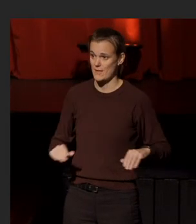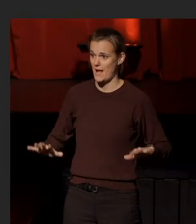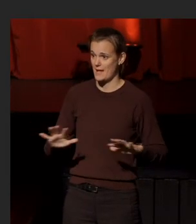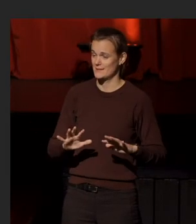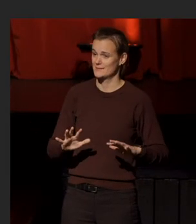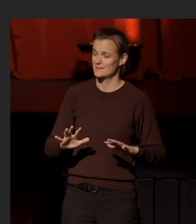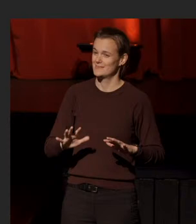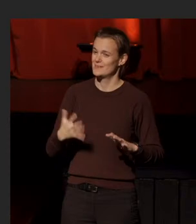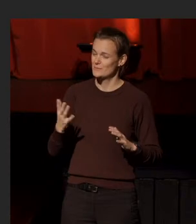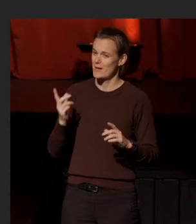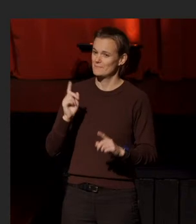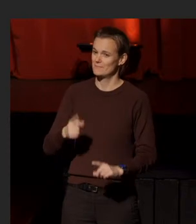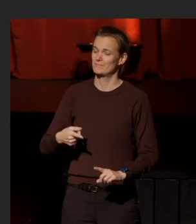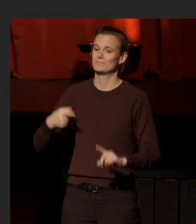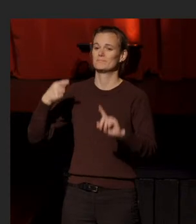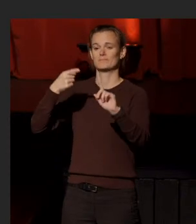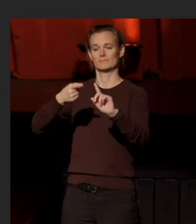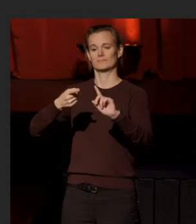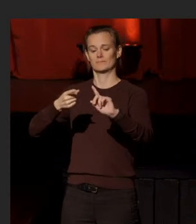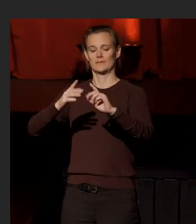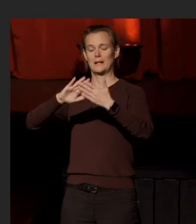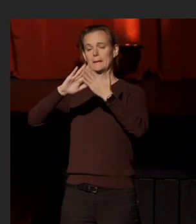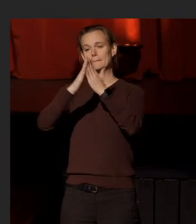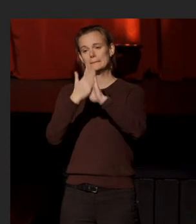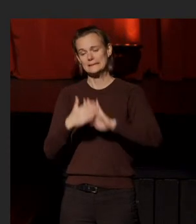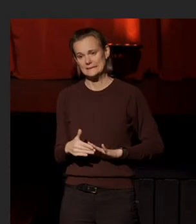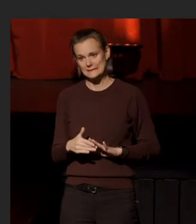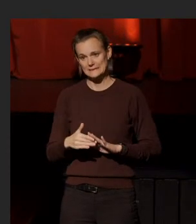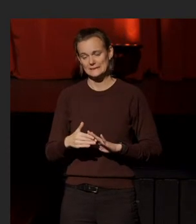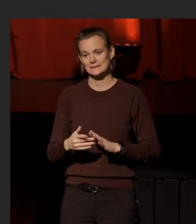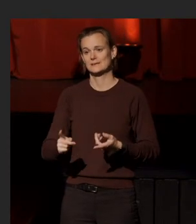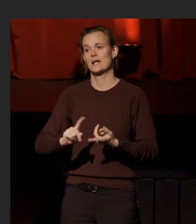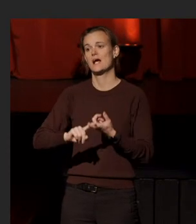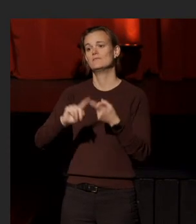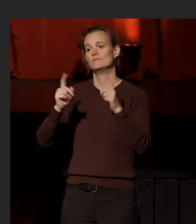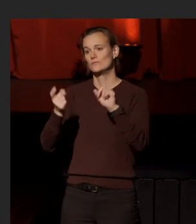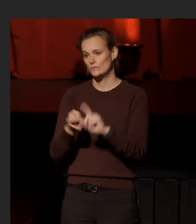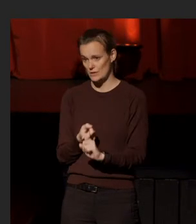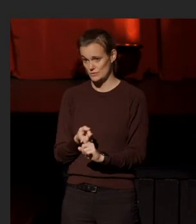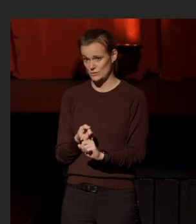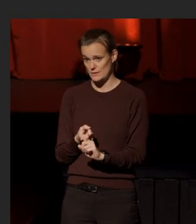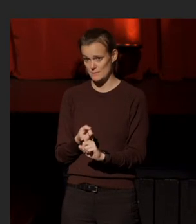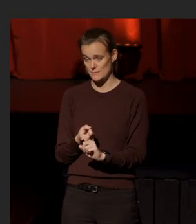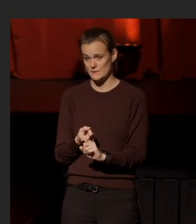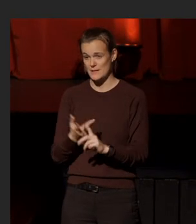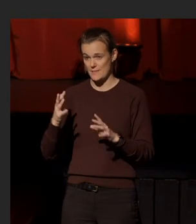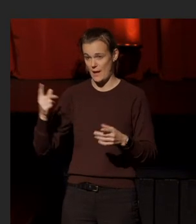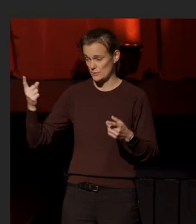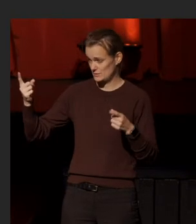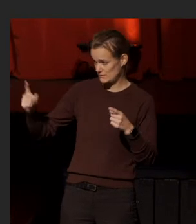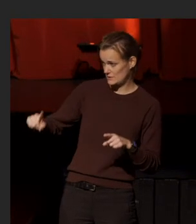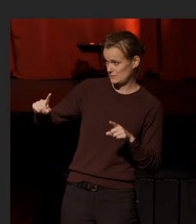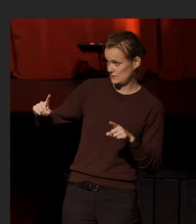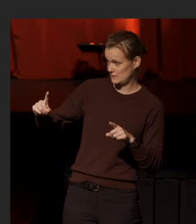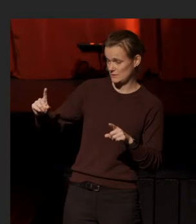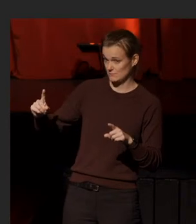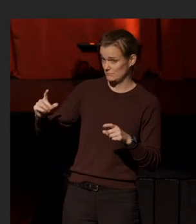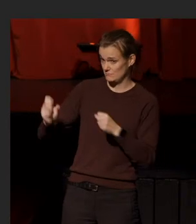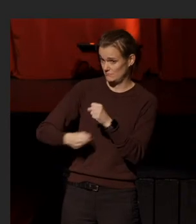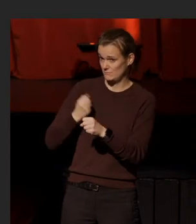with the government in the 1700s. We